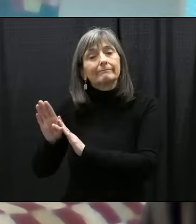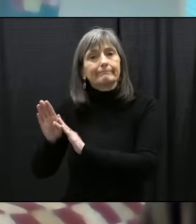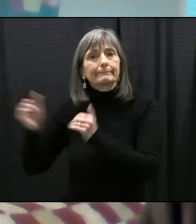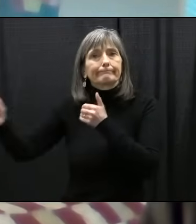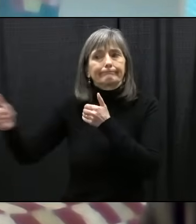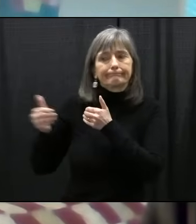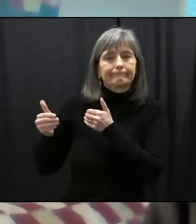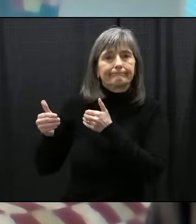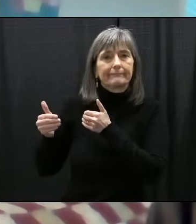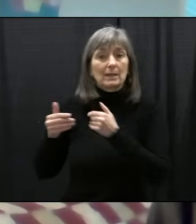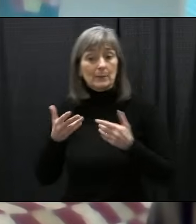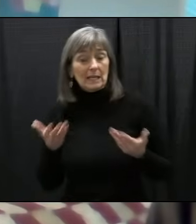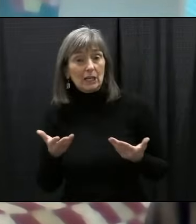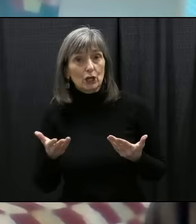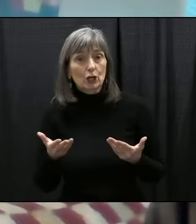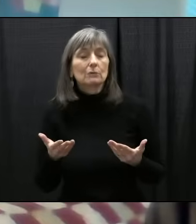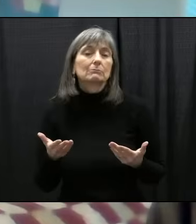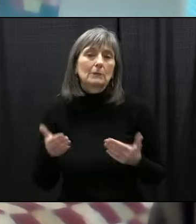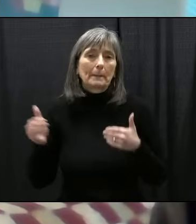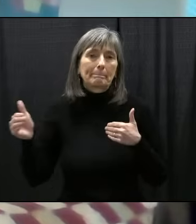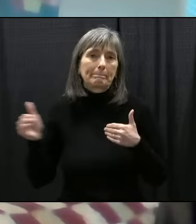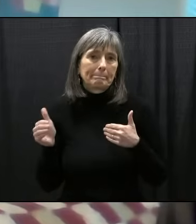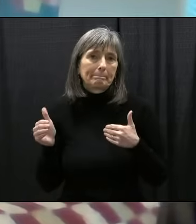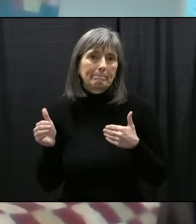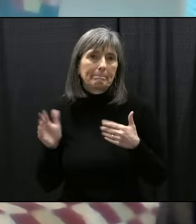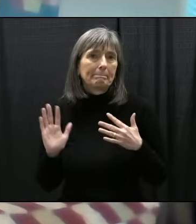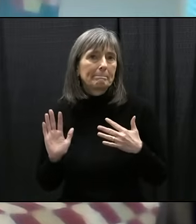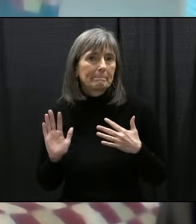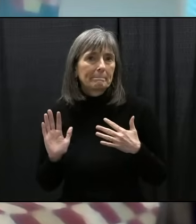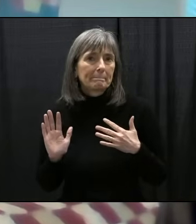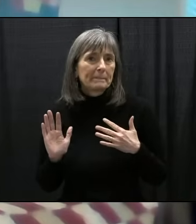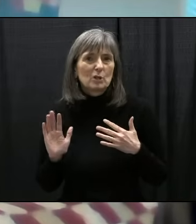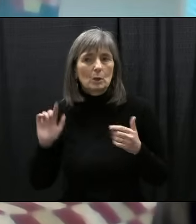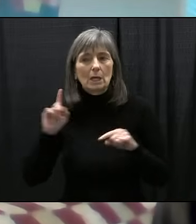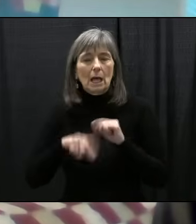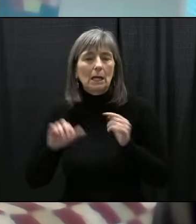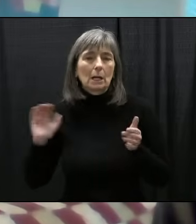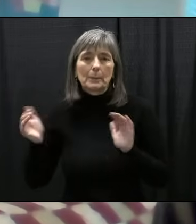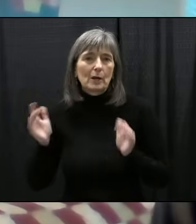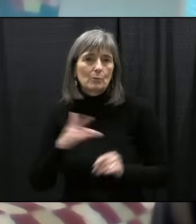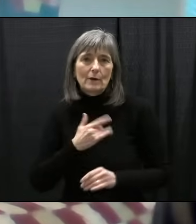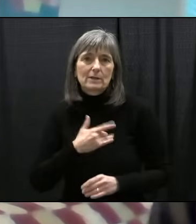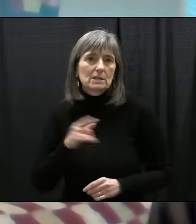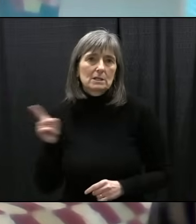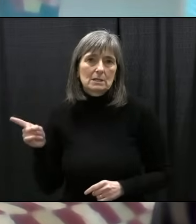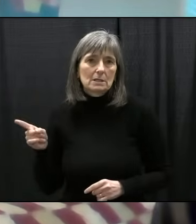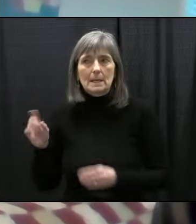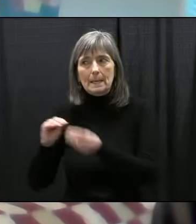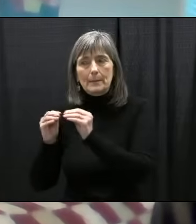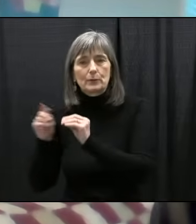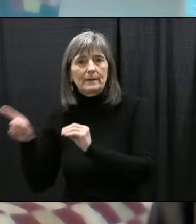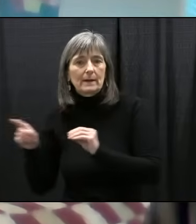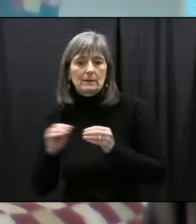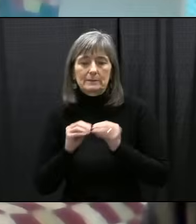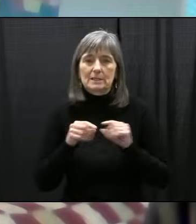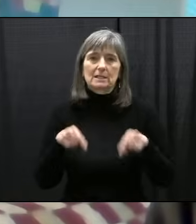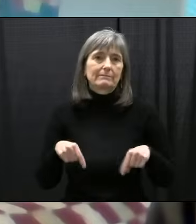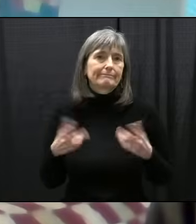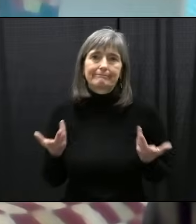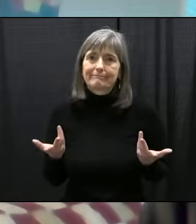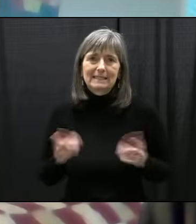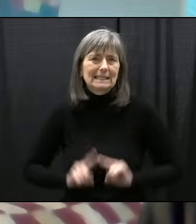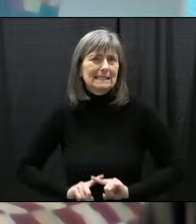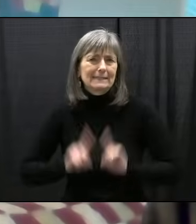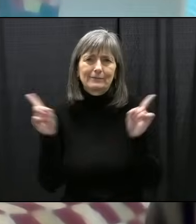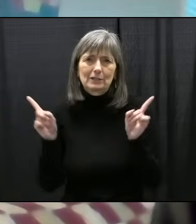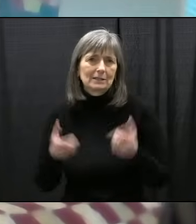we do ours. So I don't think you really can compare. I think you're comparing apples to apples because it's